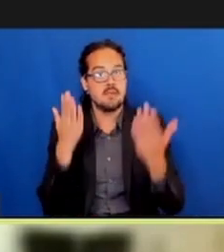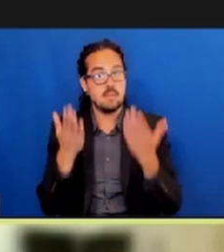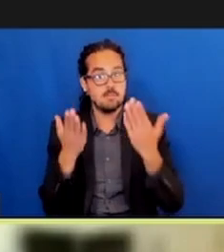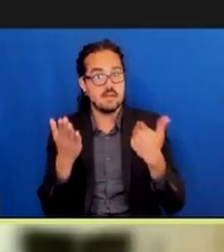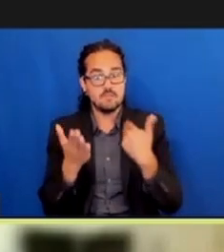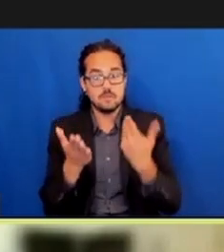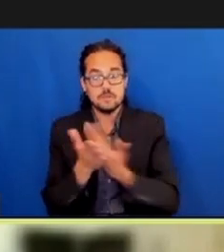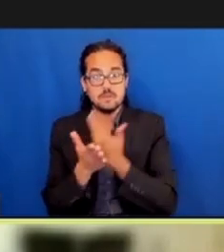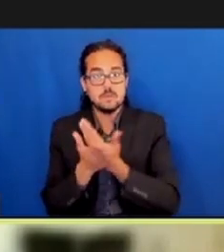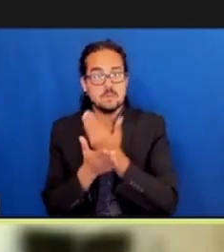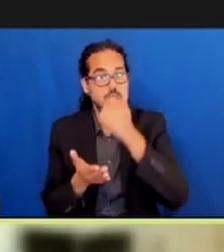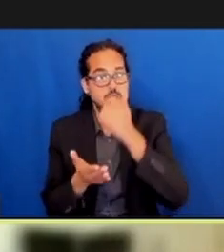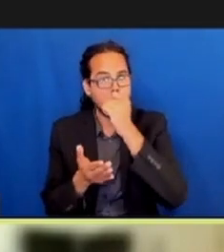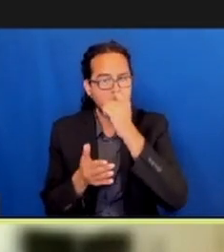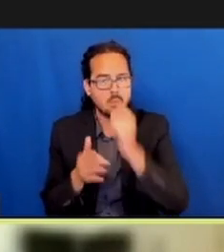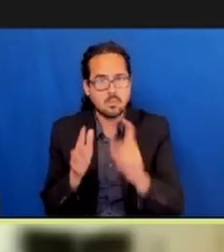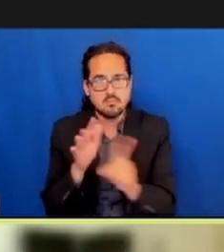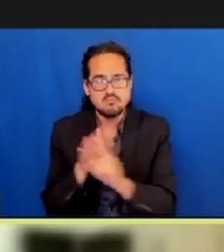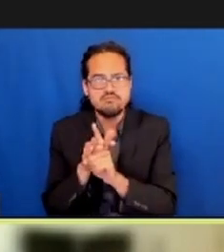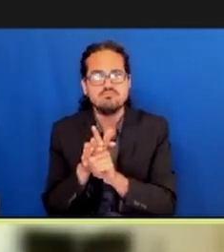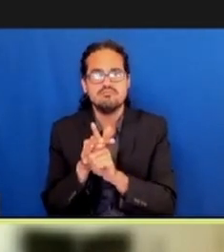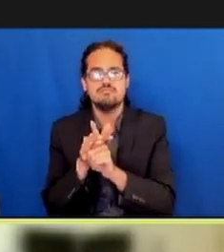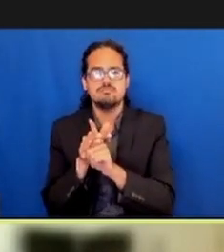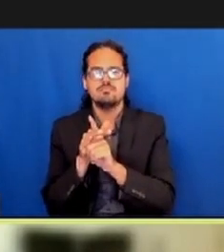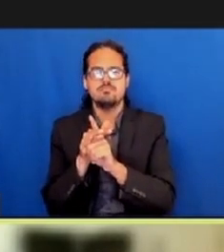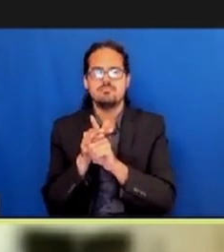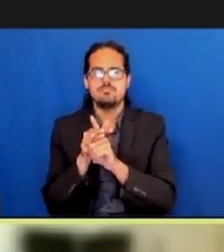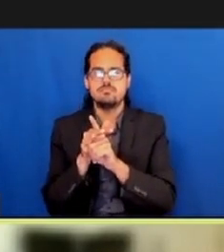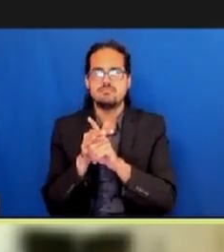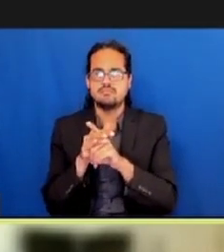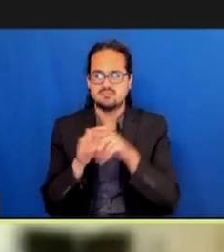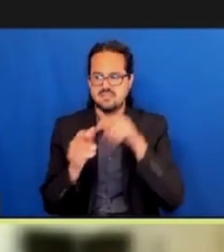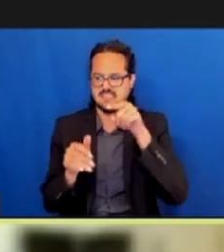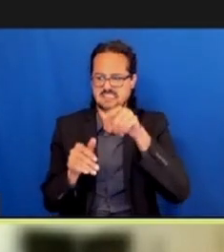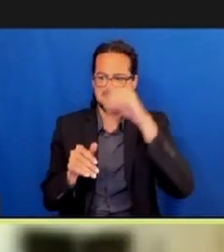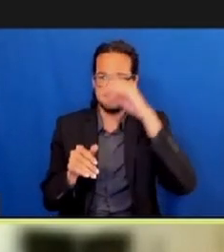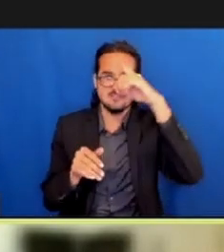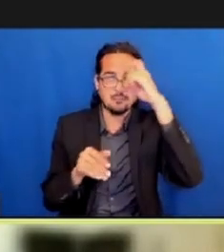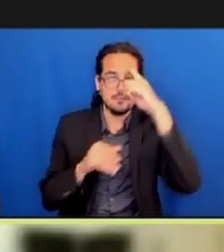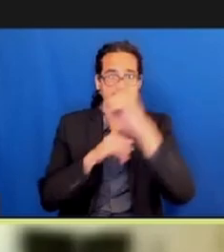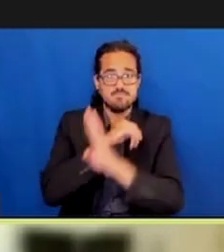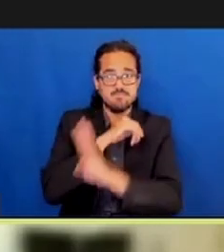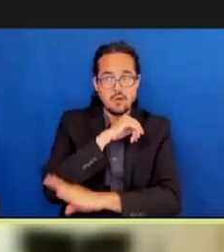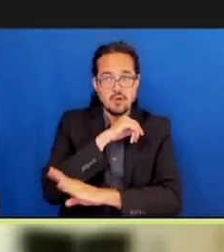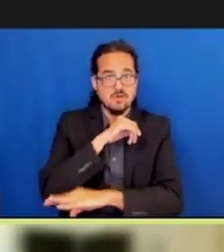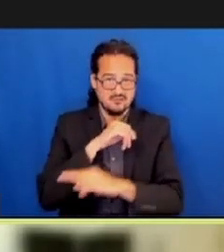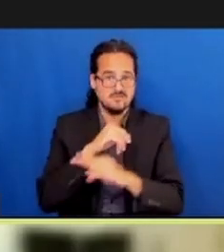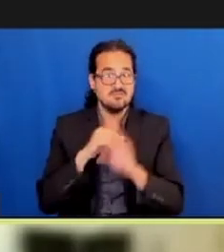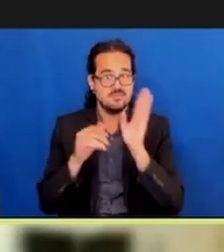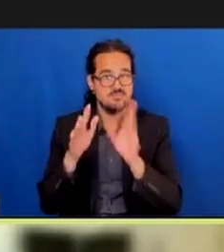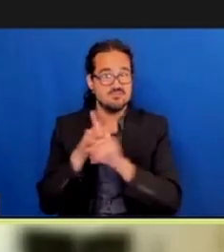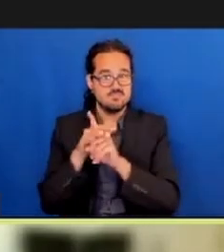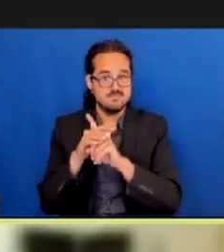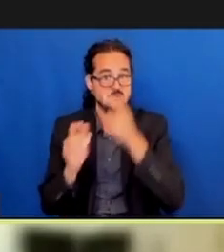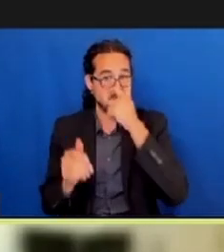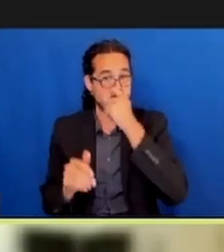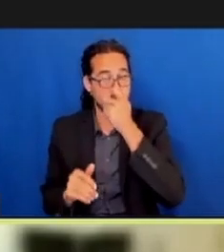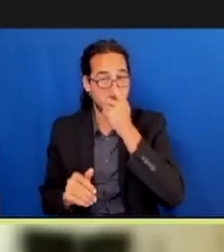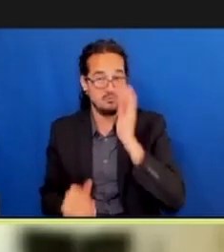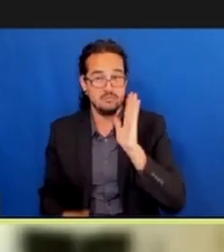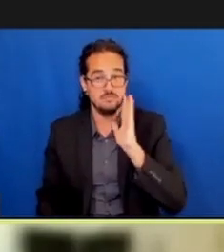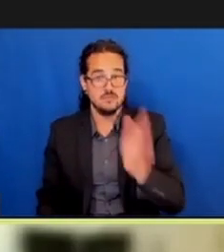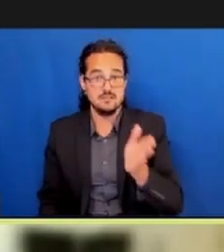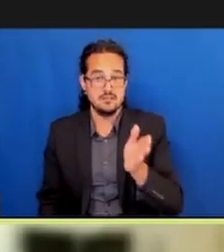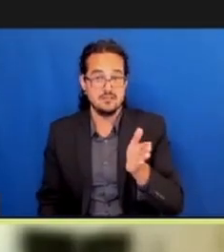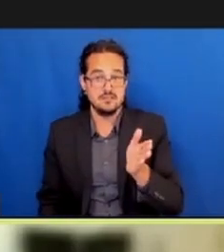summer. So if I or somebody in the family, as Dr. Santora just said, have cold symptoms, I would take those seriously. Back